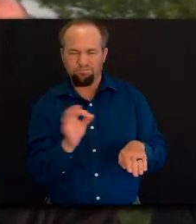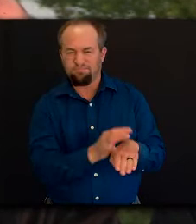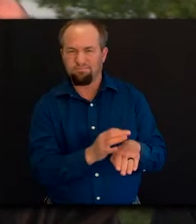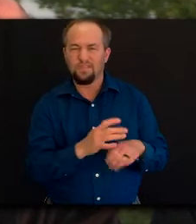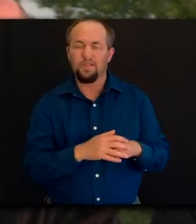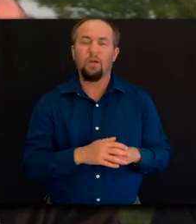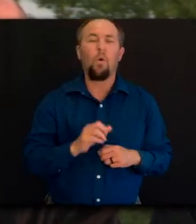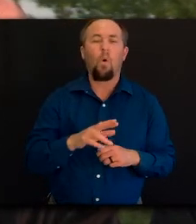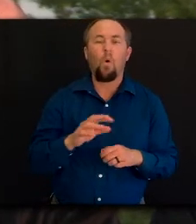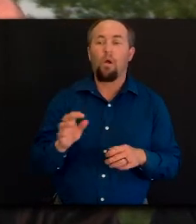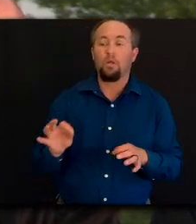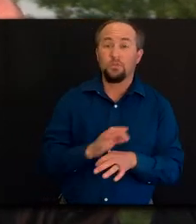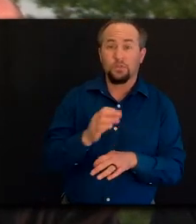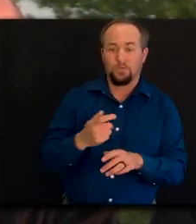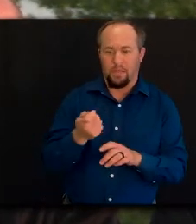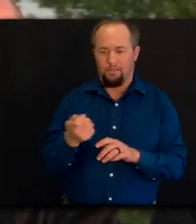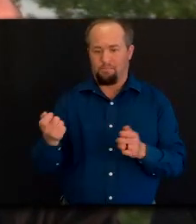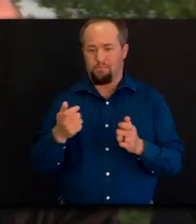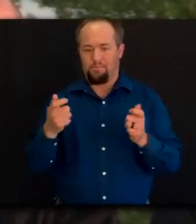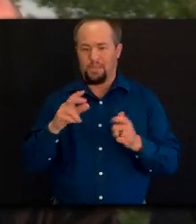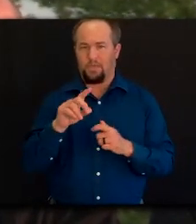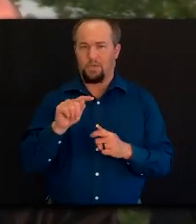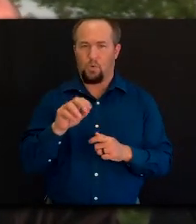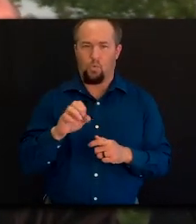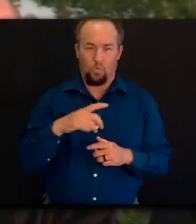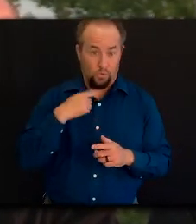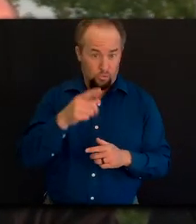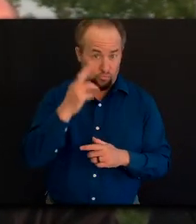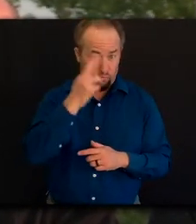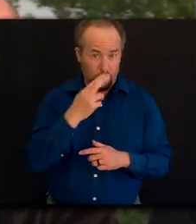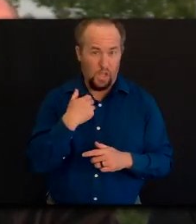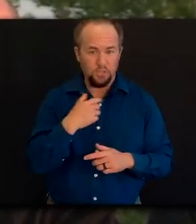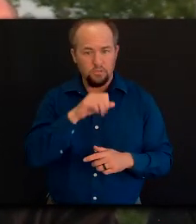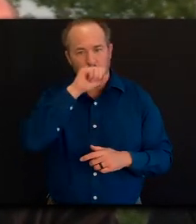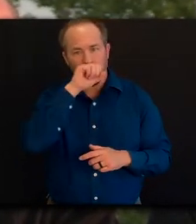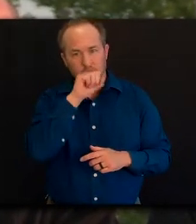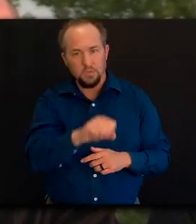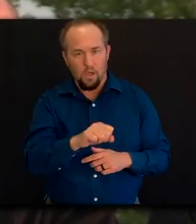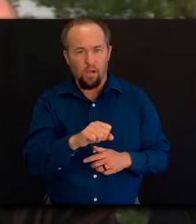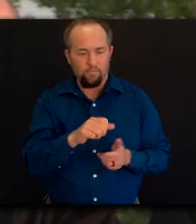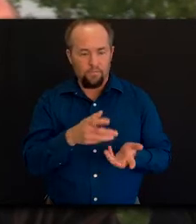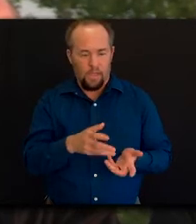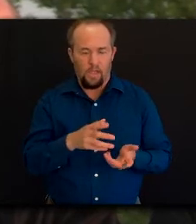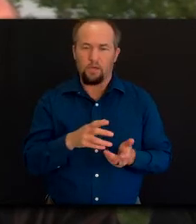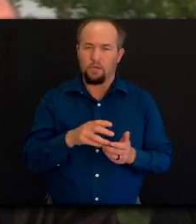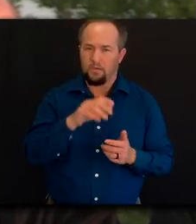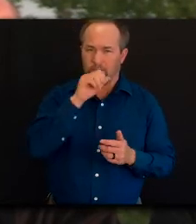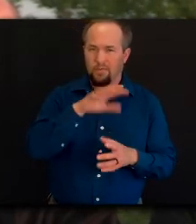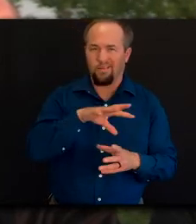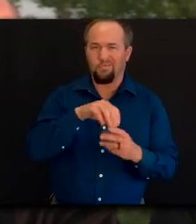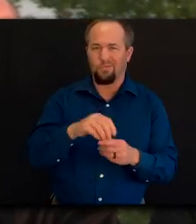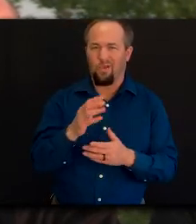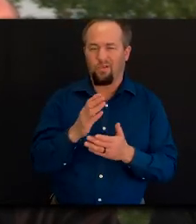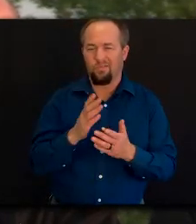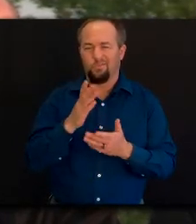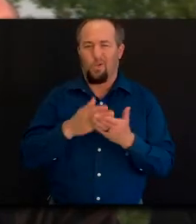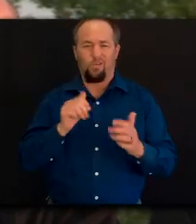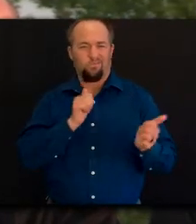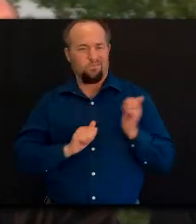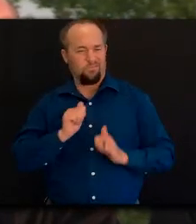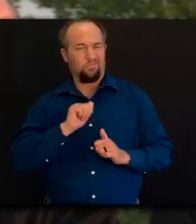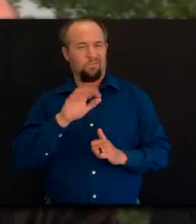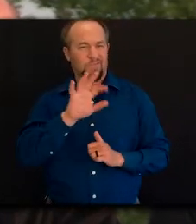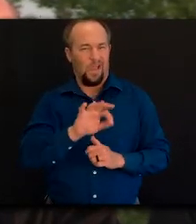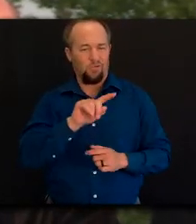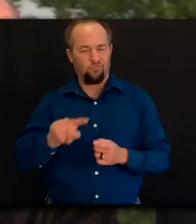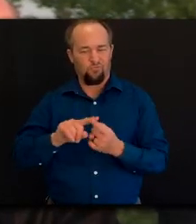green stitching on the big toe that you added when you realized that you loved theater and got a part in 9 to 5. The initials